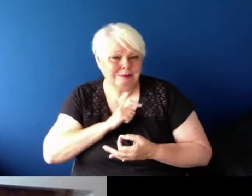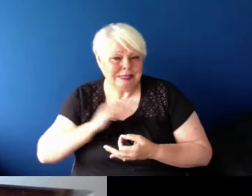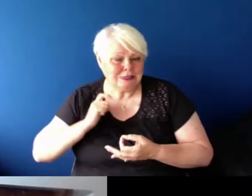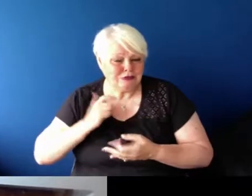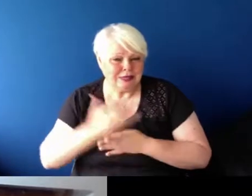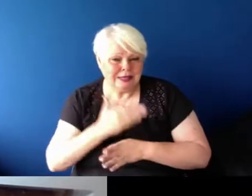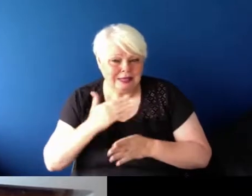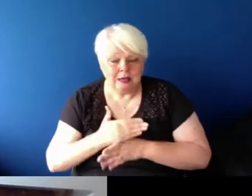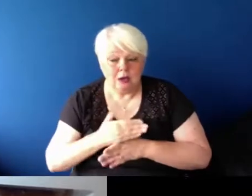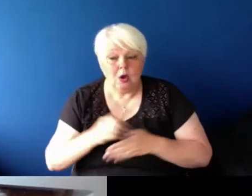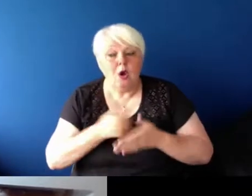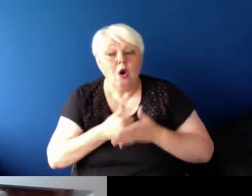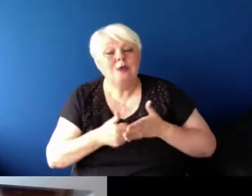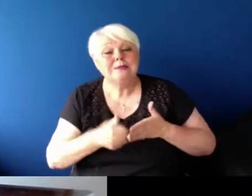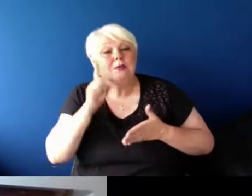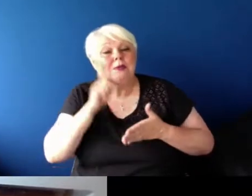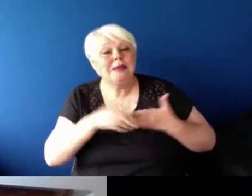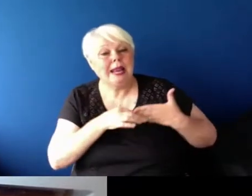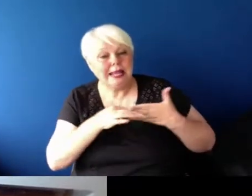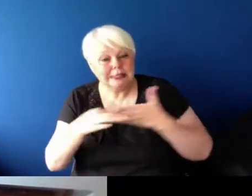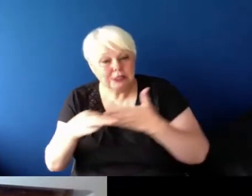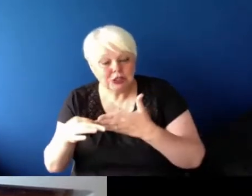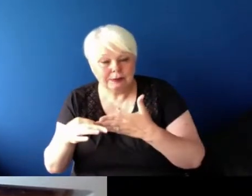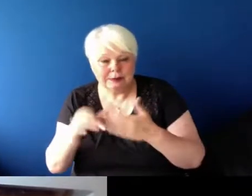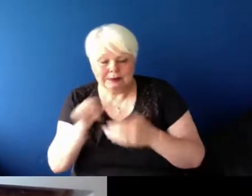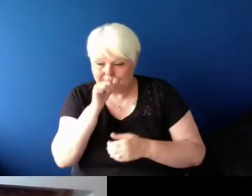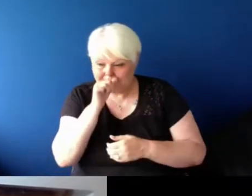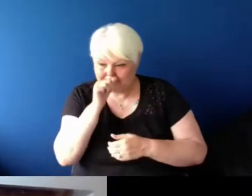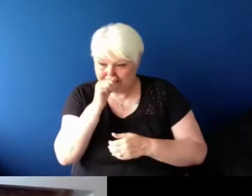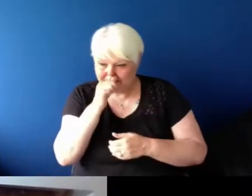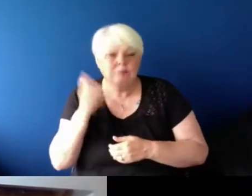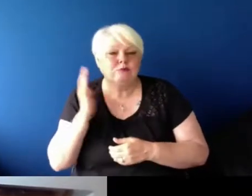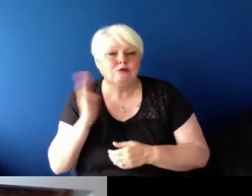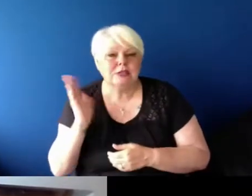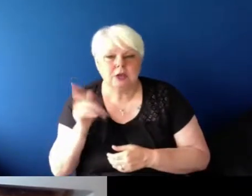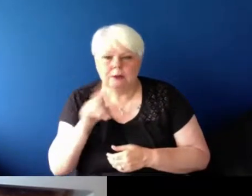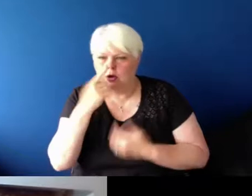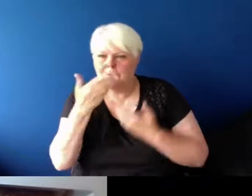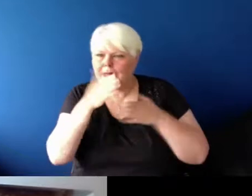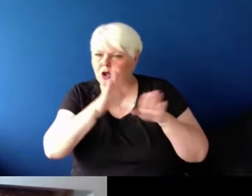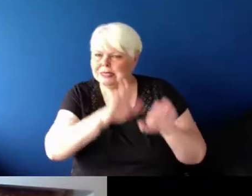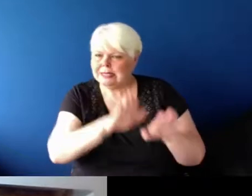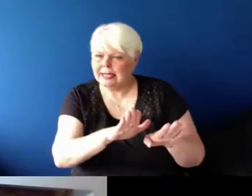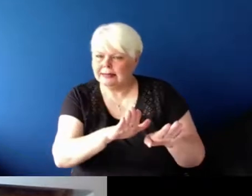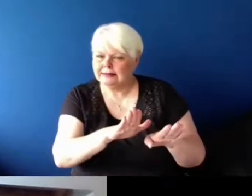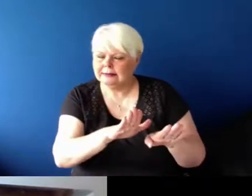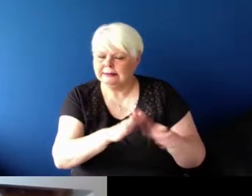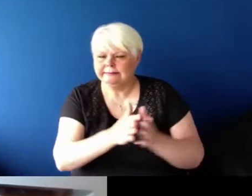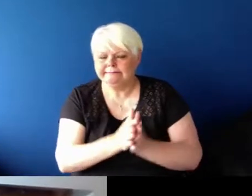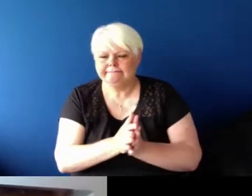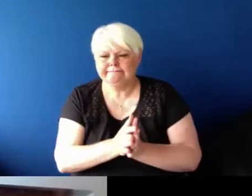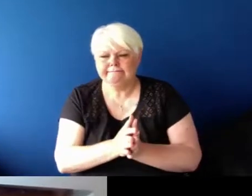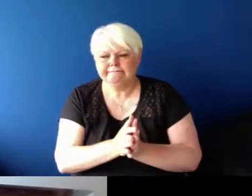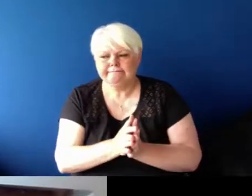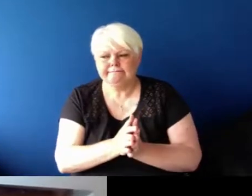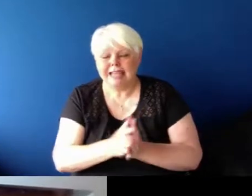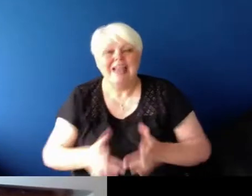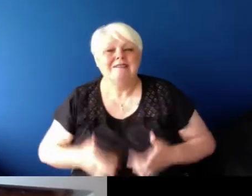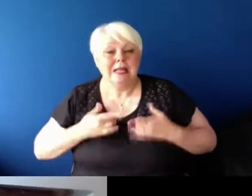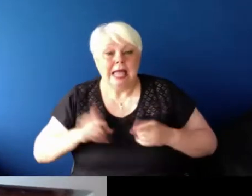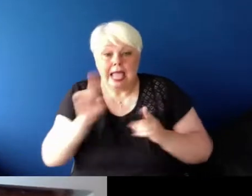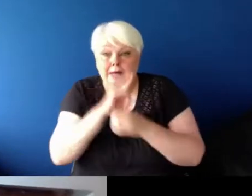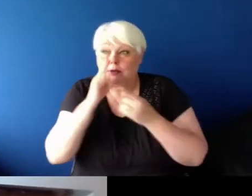had women's leadership and women local preachers, but there was no sense that you could be ordained. So it was kind of, it was an impossible